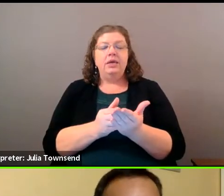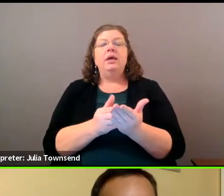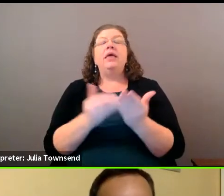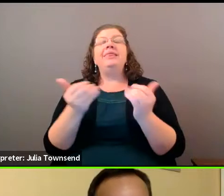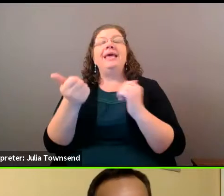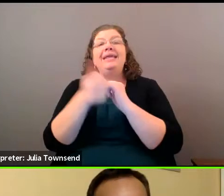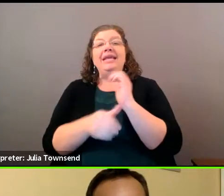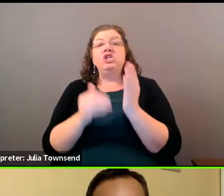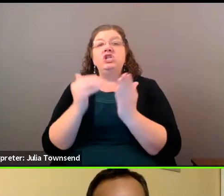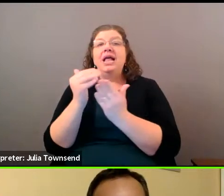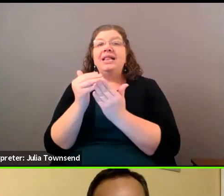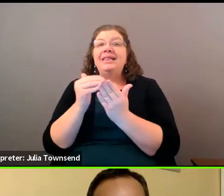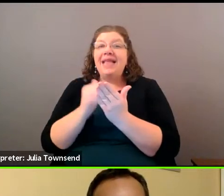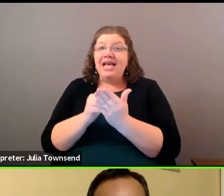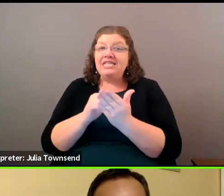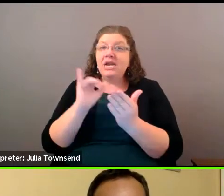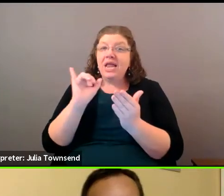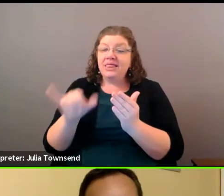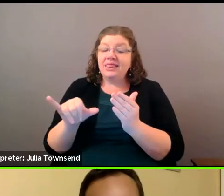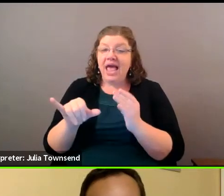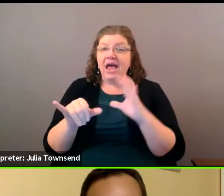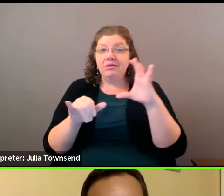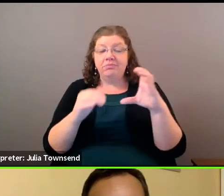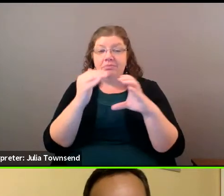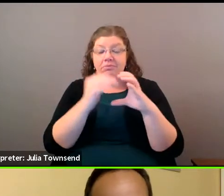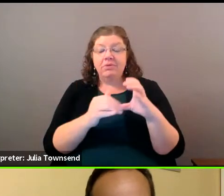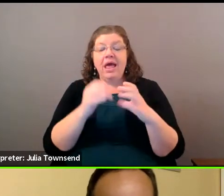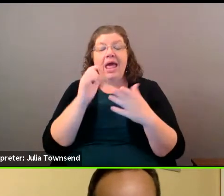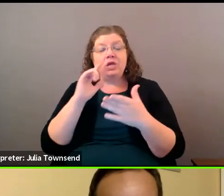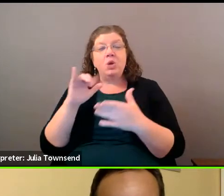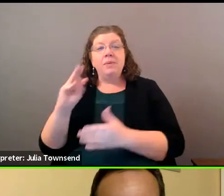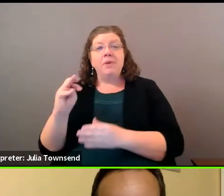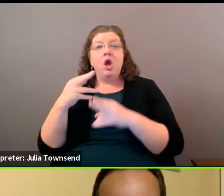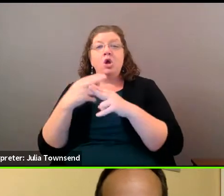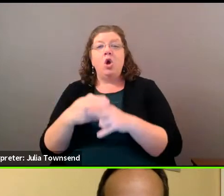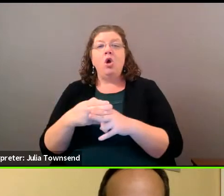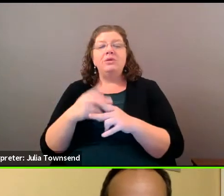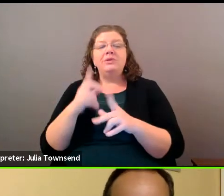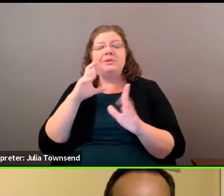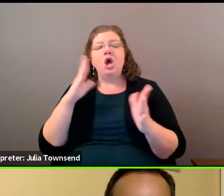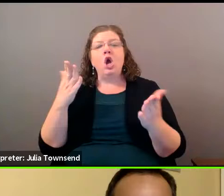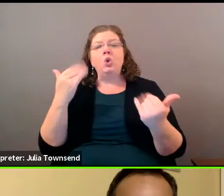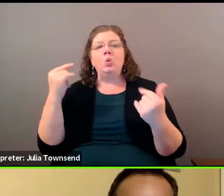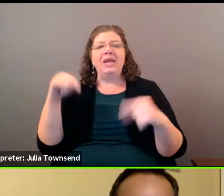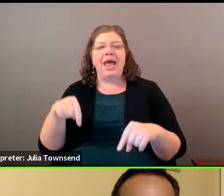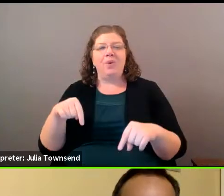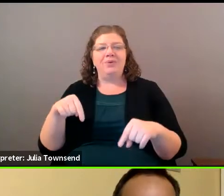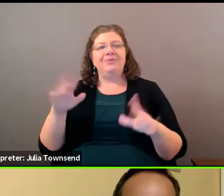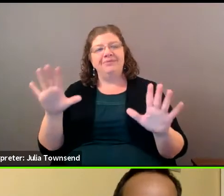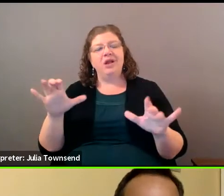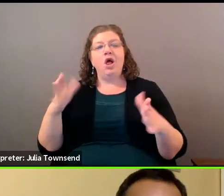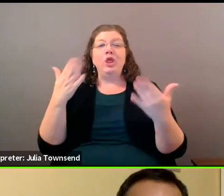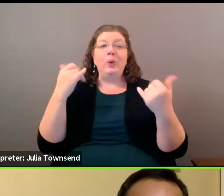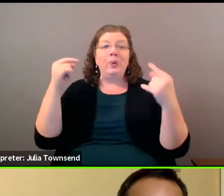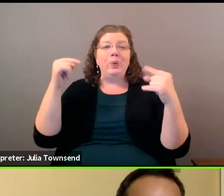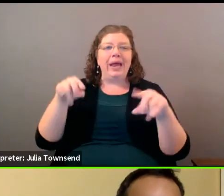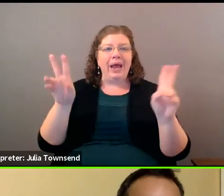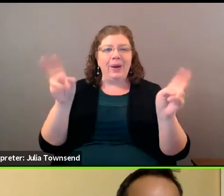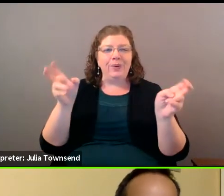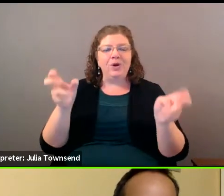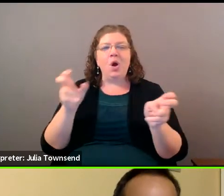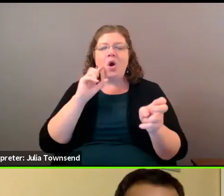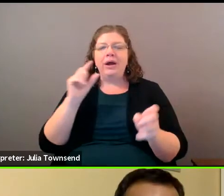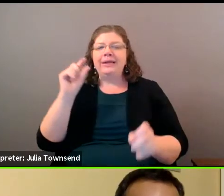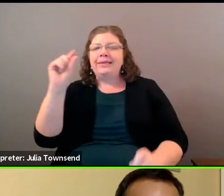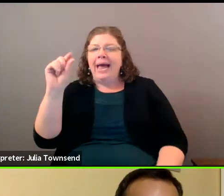lesson within a section has what illustrative math calls a cool down. And the cool downs are tiny